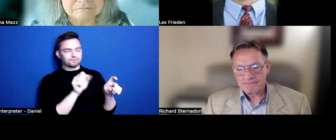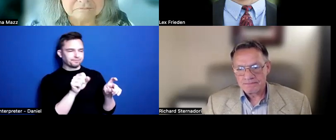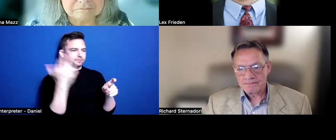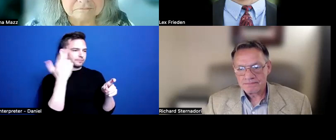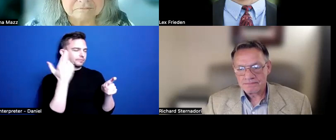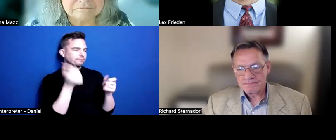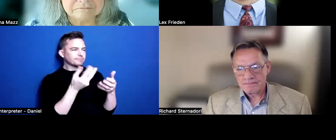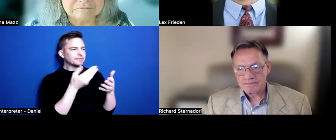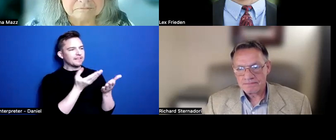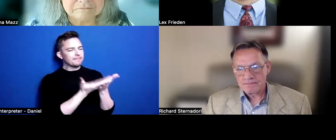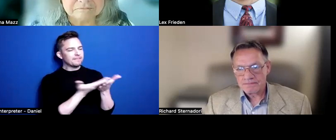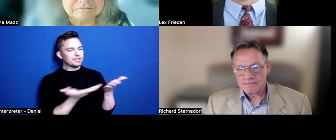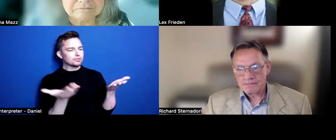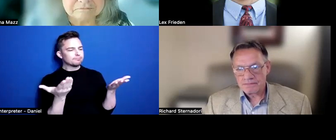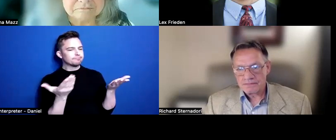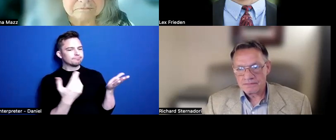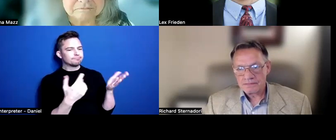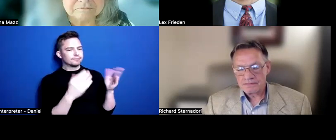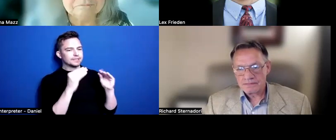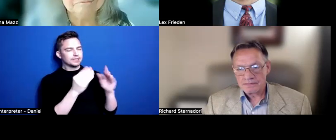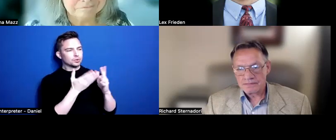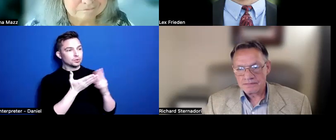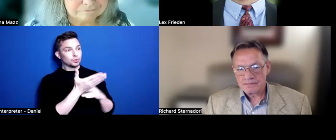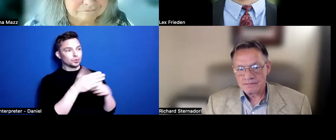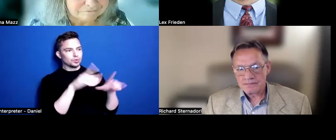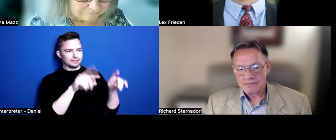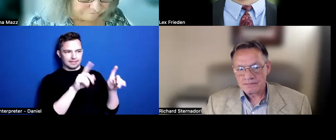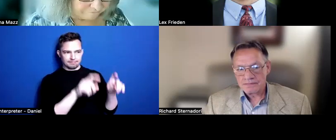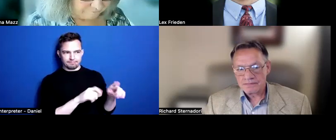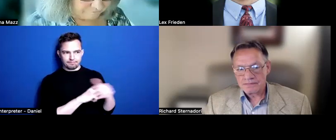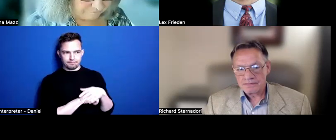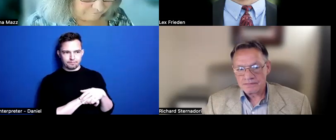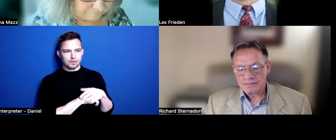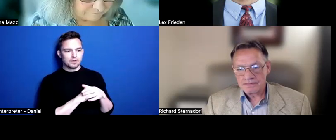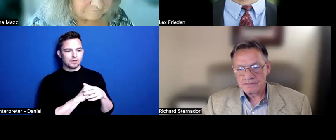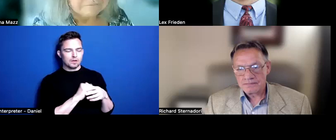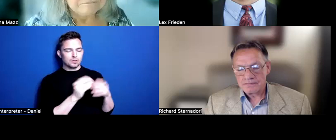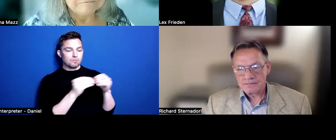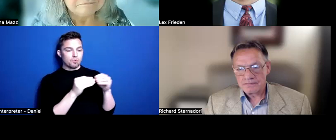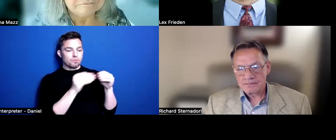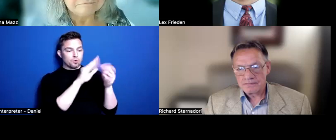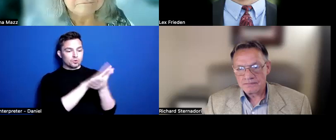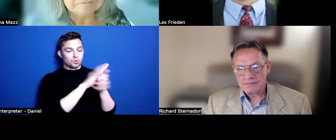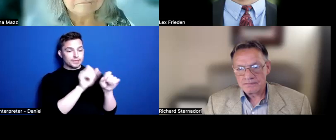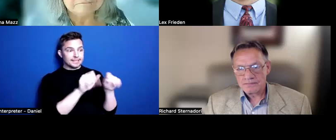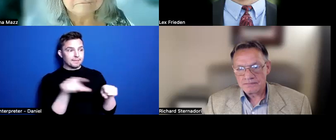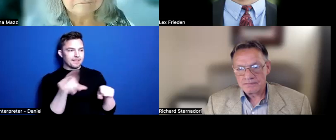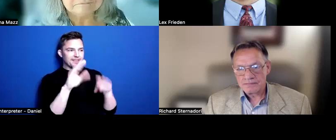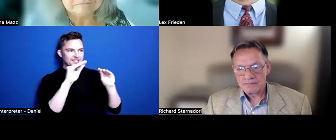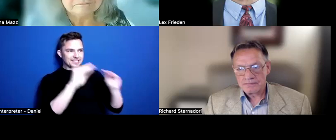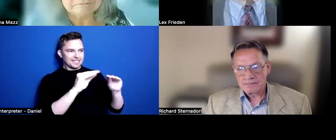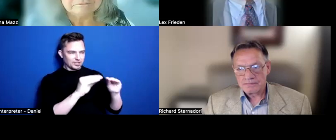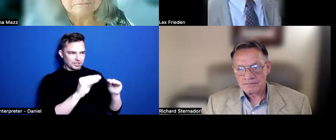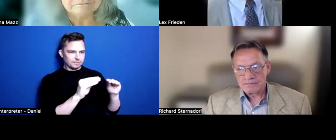teachers teach to the exam, and more and more school systems are teaching